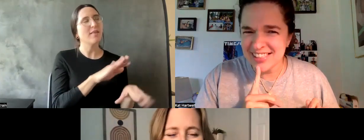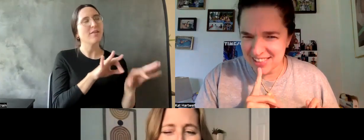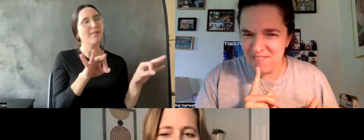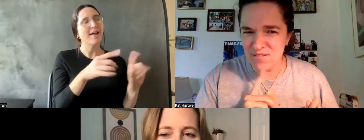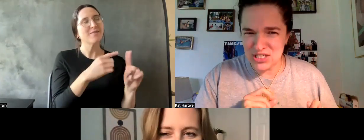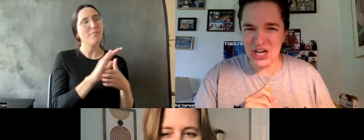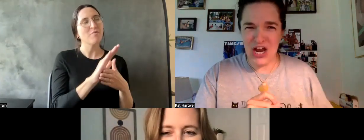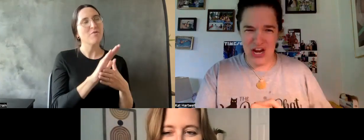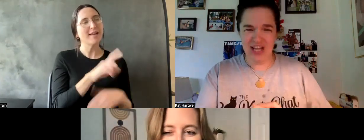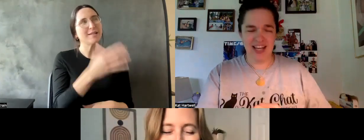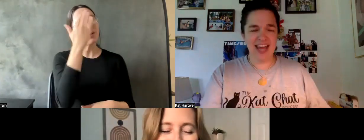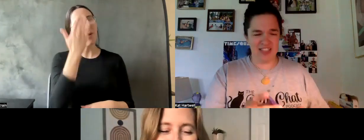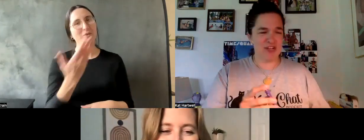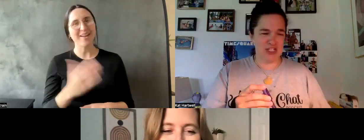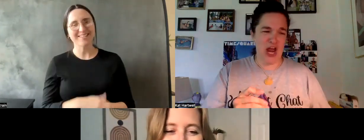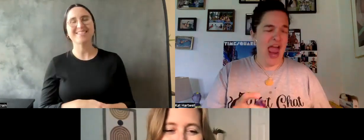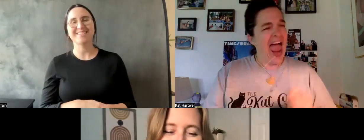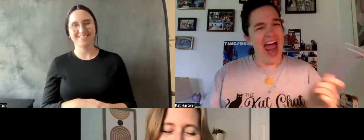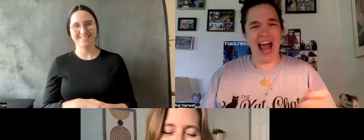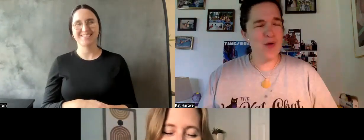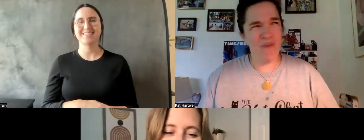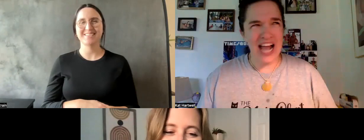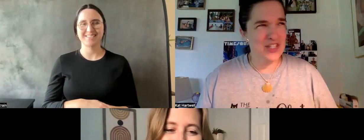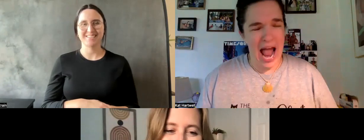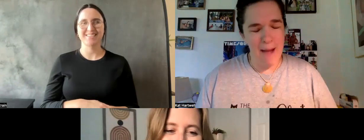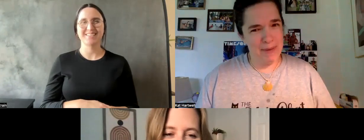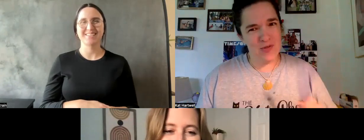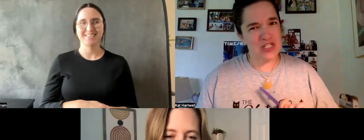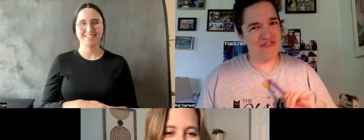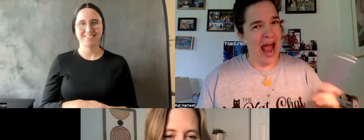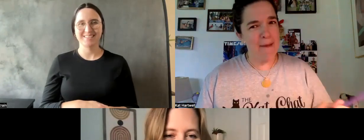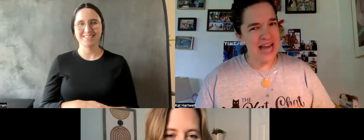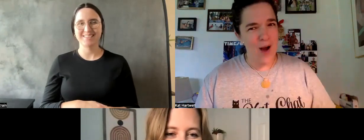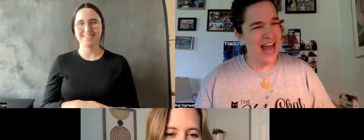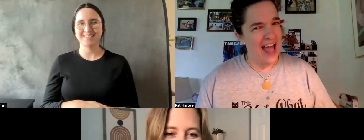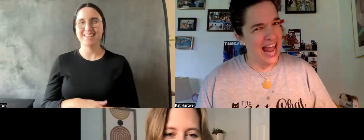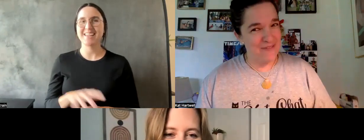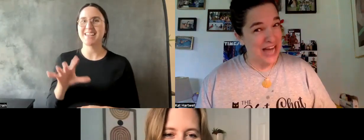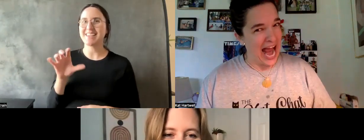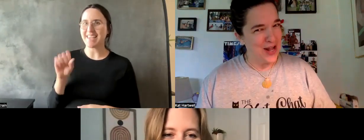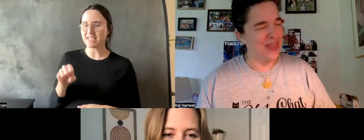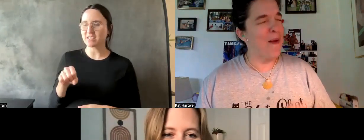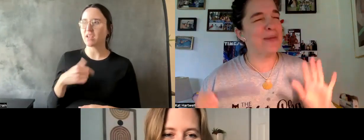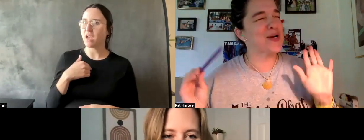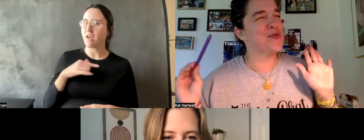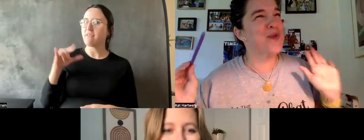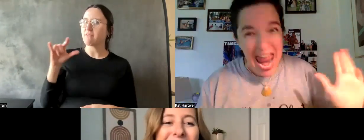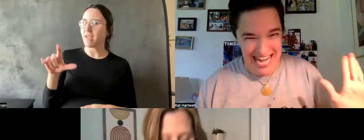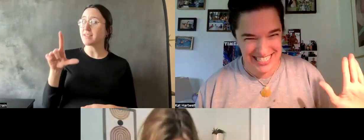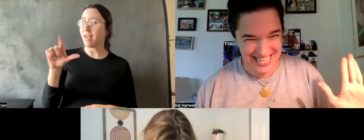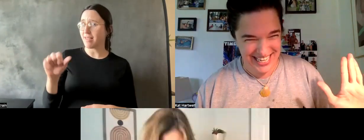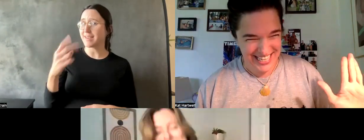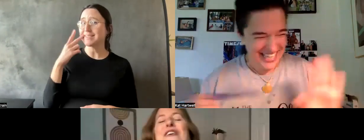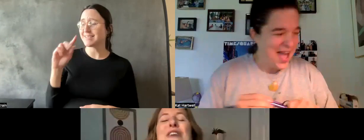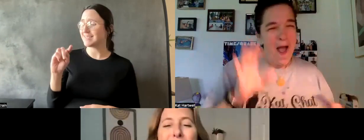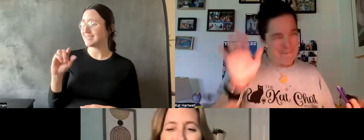I need to know? I don't know if that's going to happen, but if you should fly me out to LA for Tyler, that would be